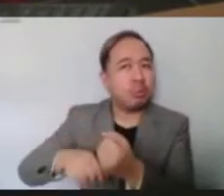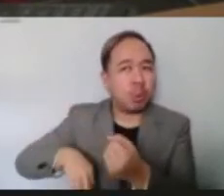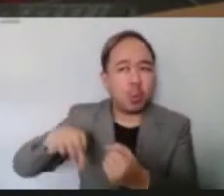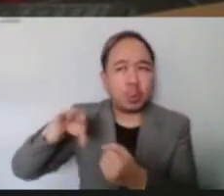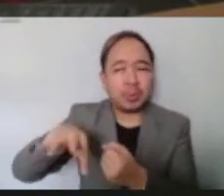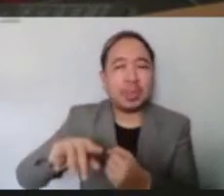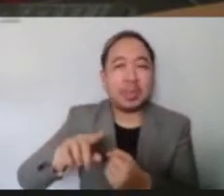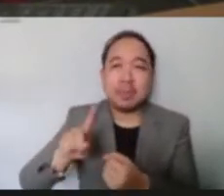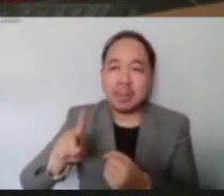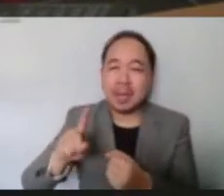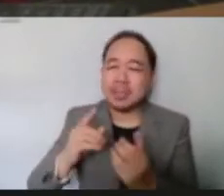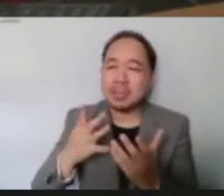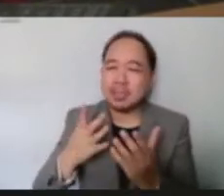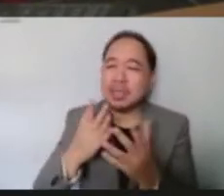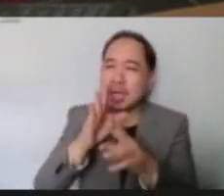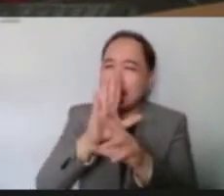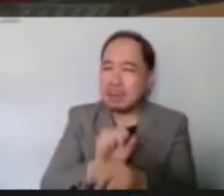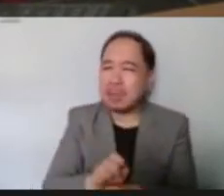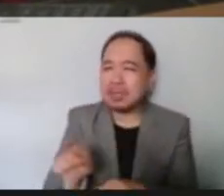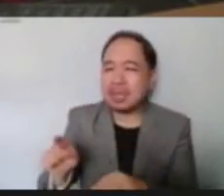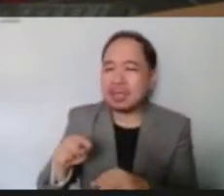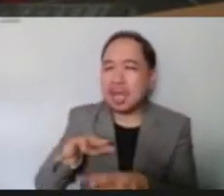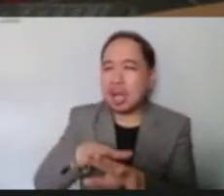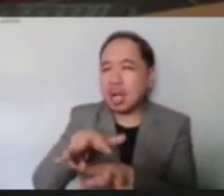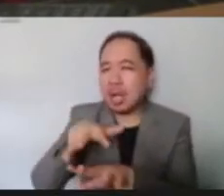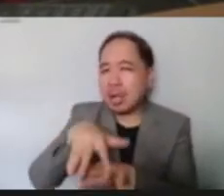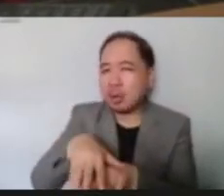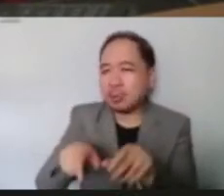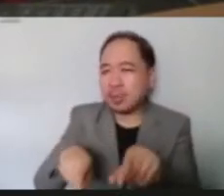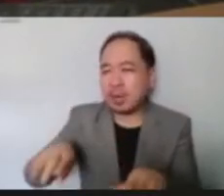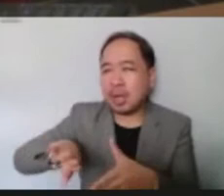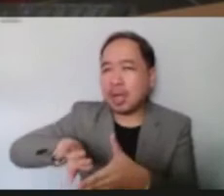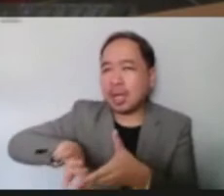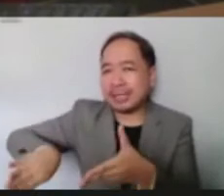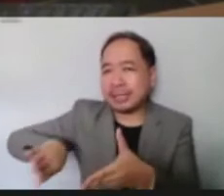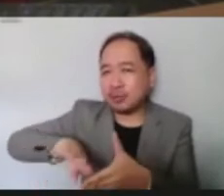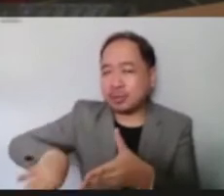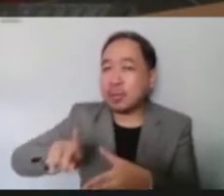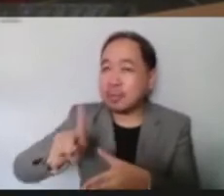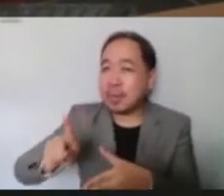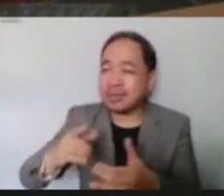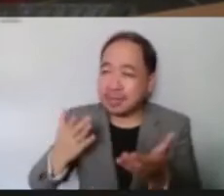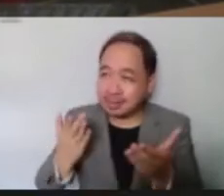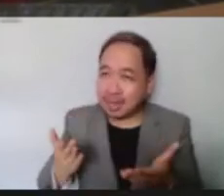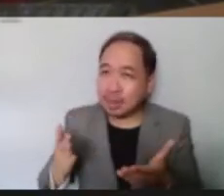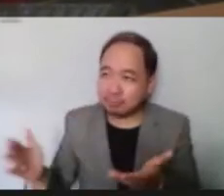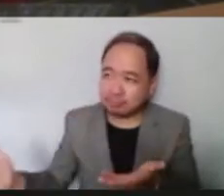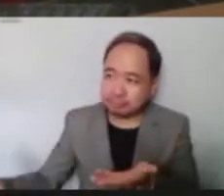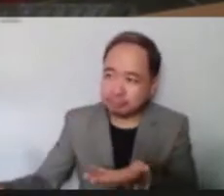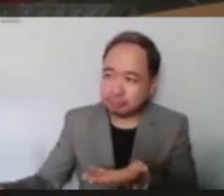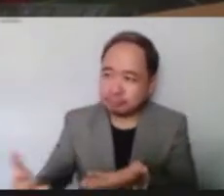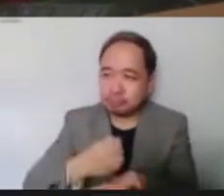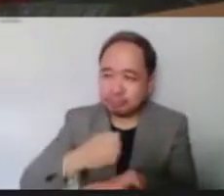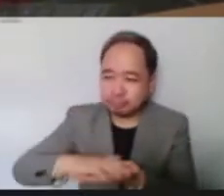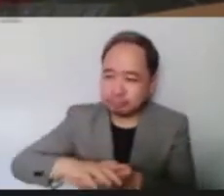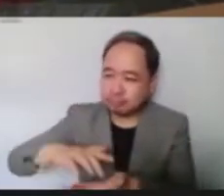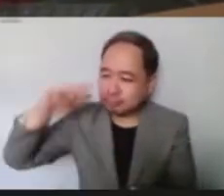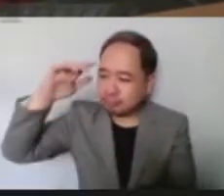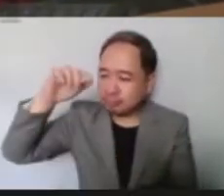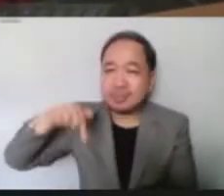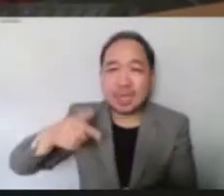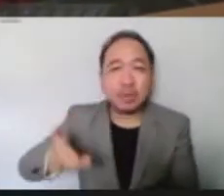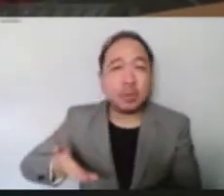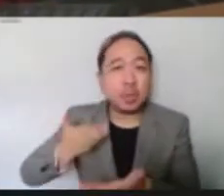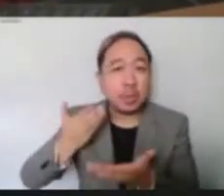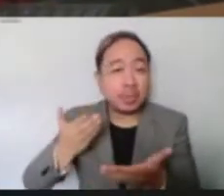marginalization and exclusion we put forward the flowing key message and Collective recommendations when we urge to